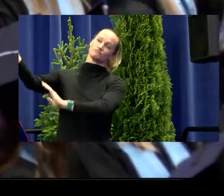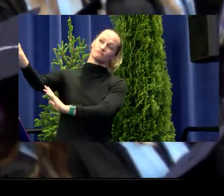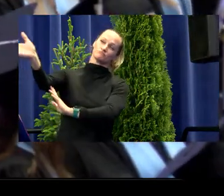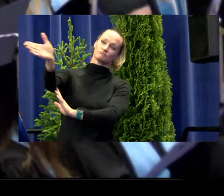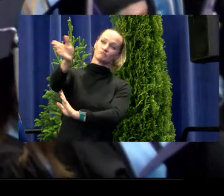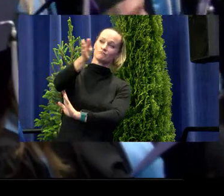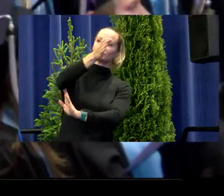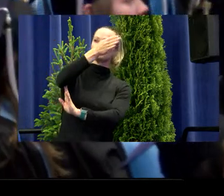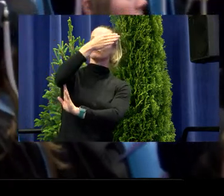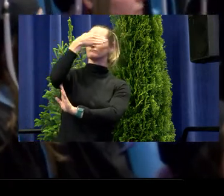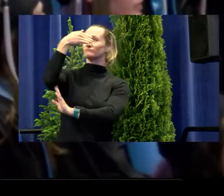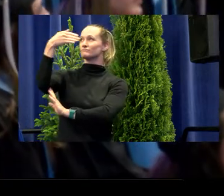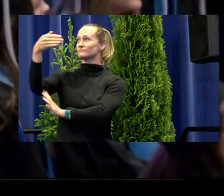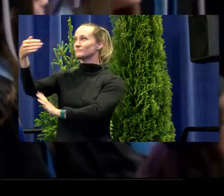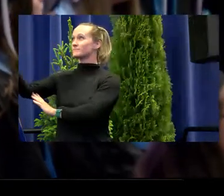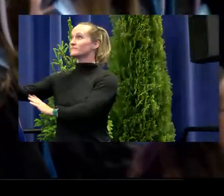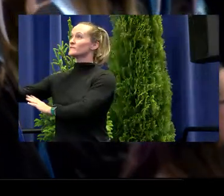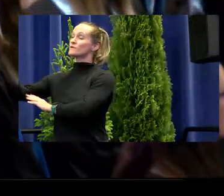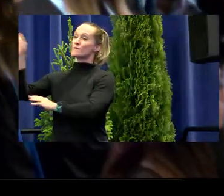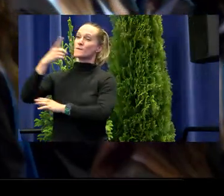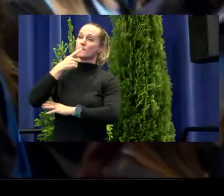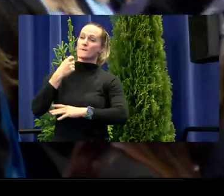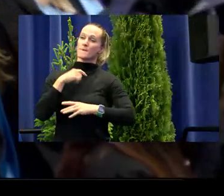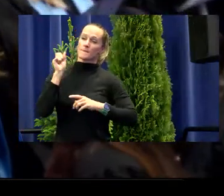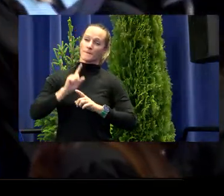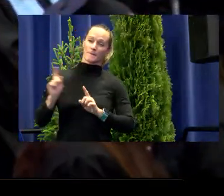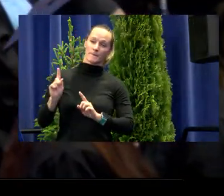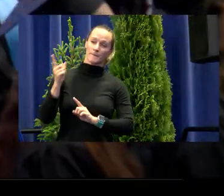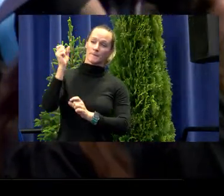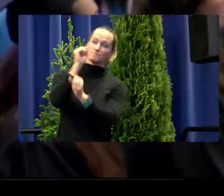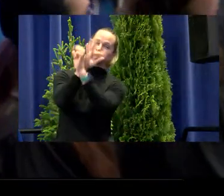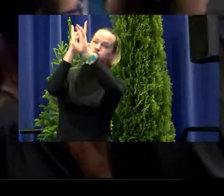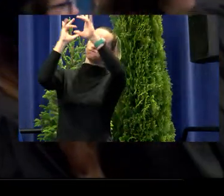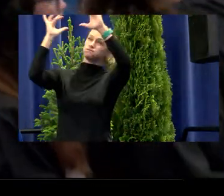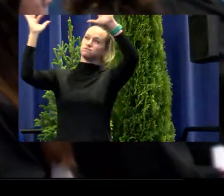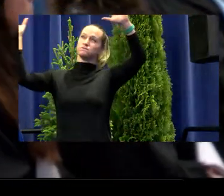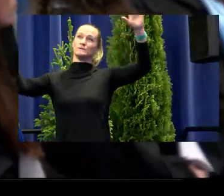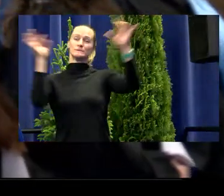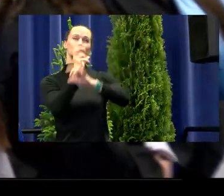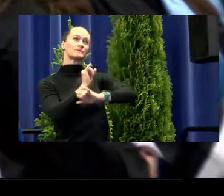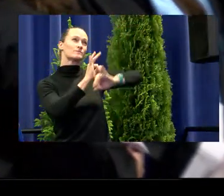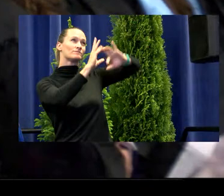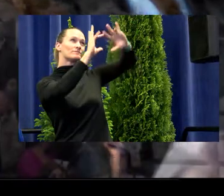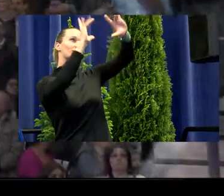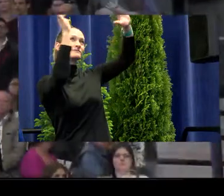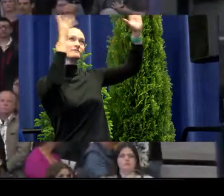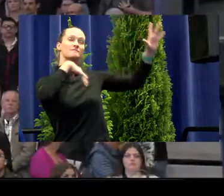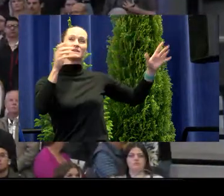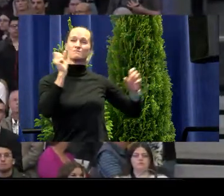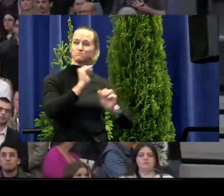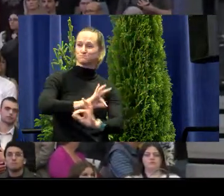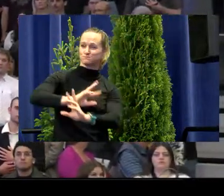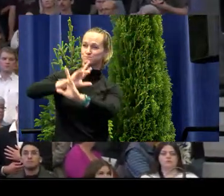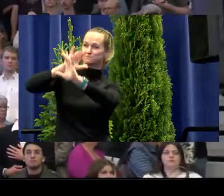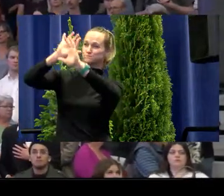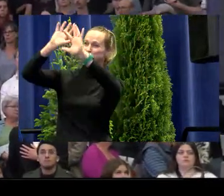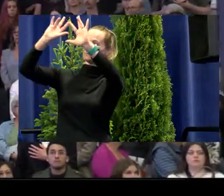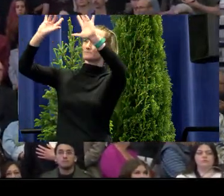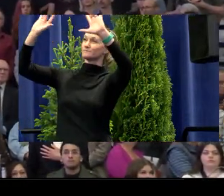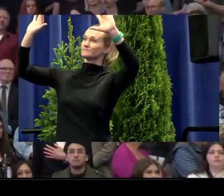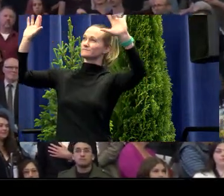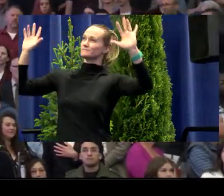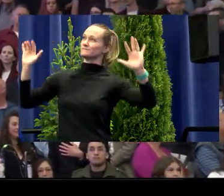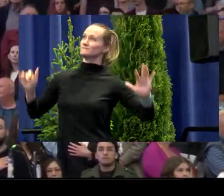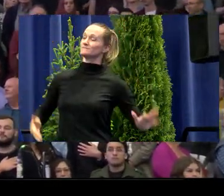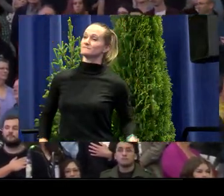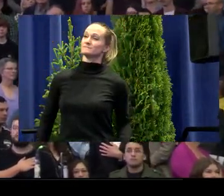gallantly streaming, and the rockets' red glare, the bombs